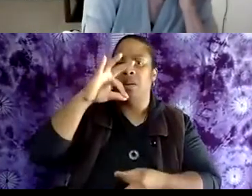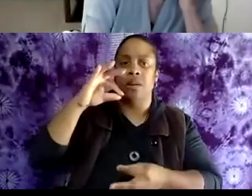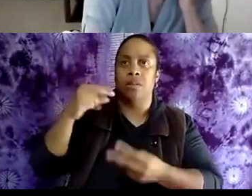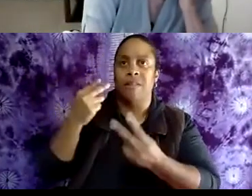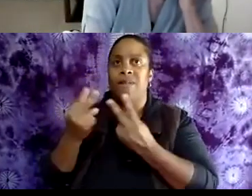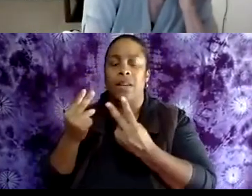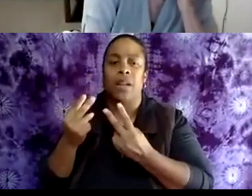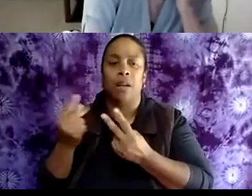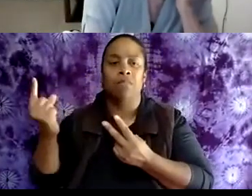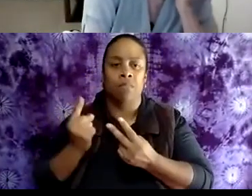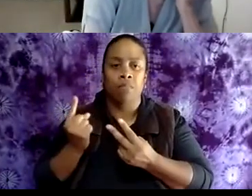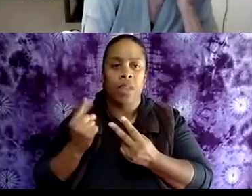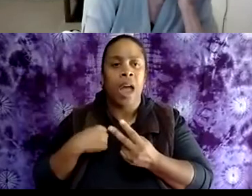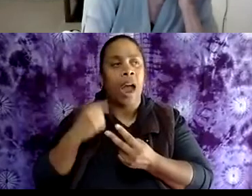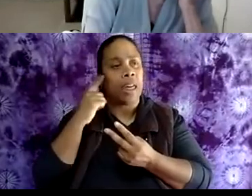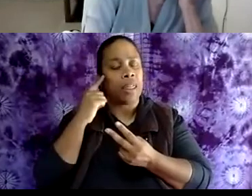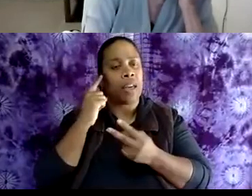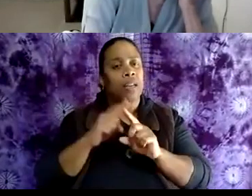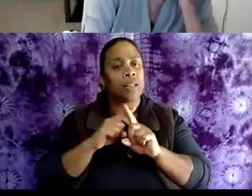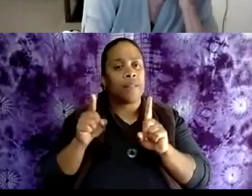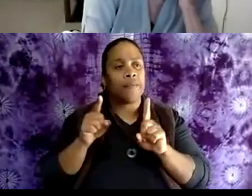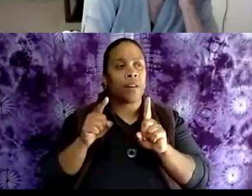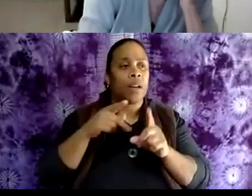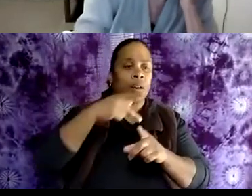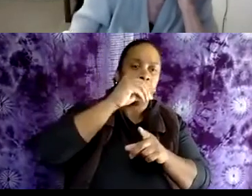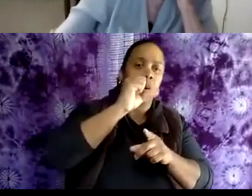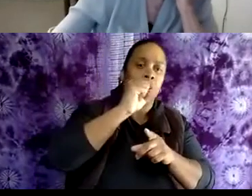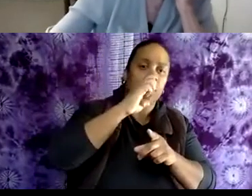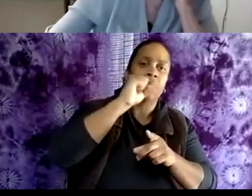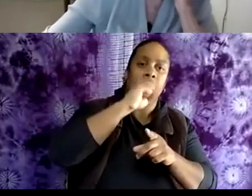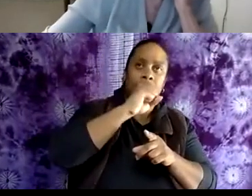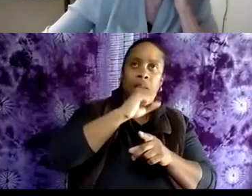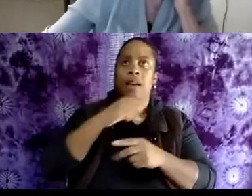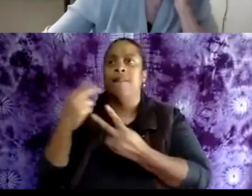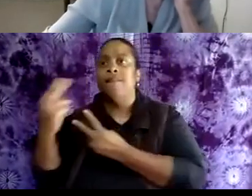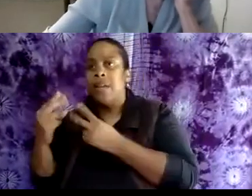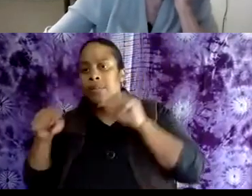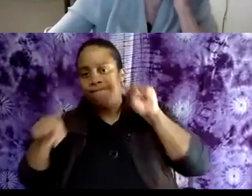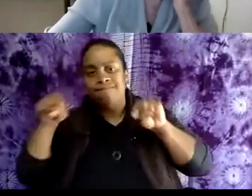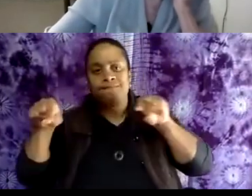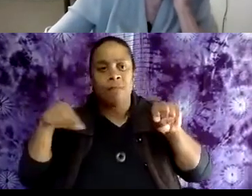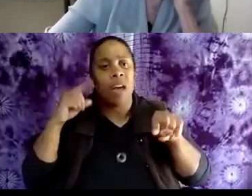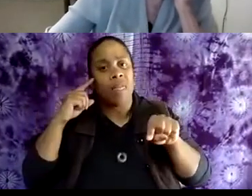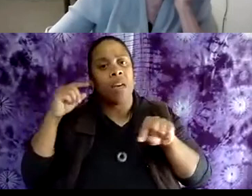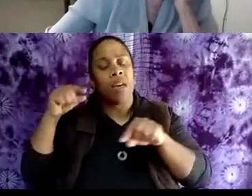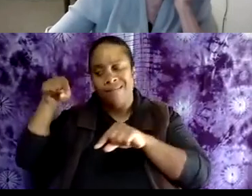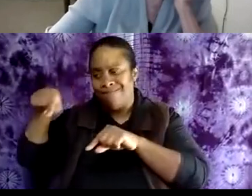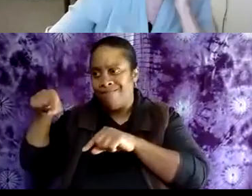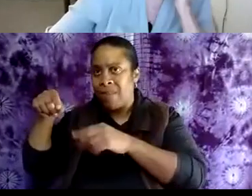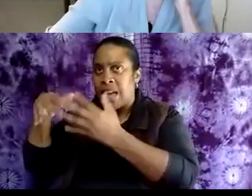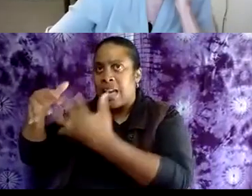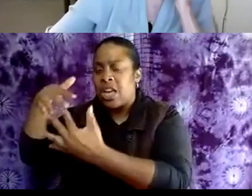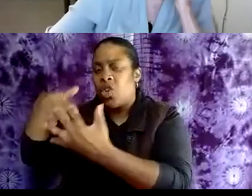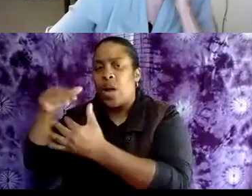I think a distinction between possessed and visited is that when visited, something interacts with us and acts upon us,